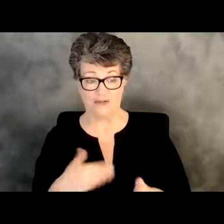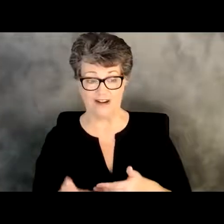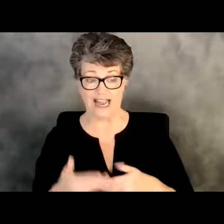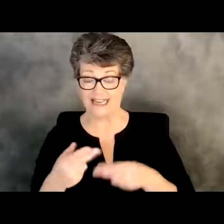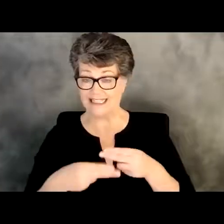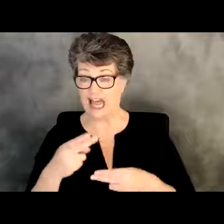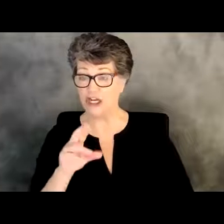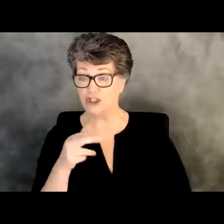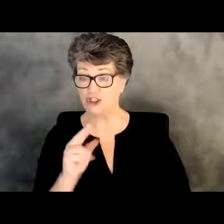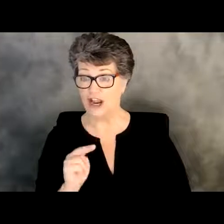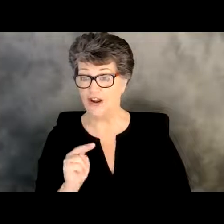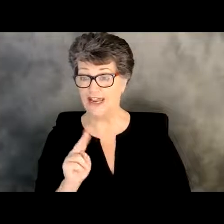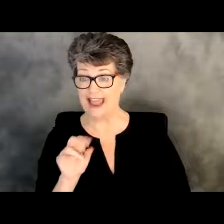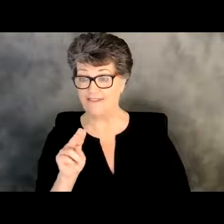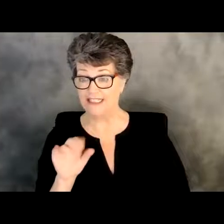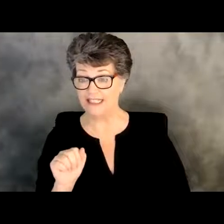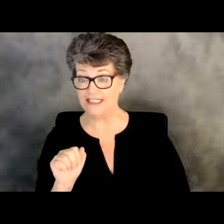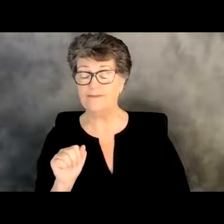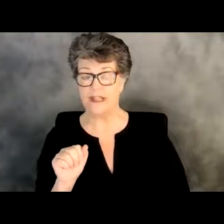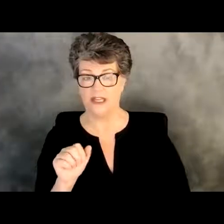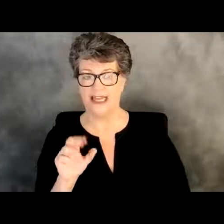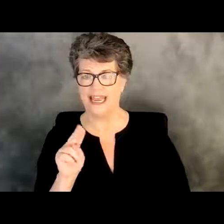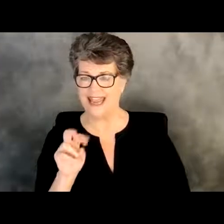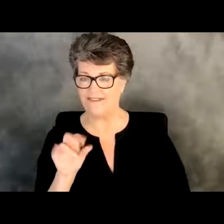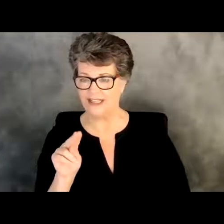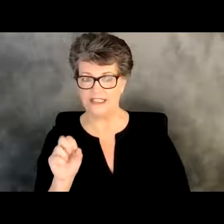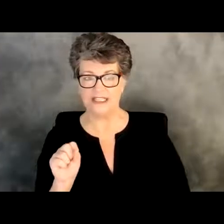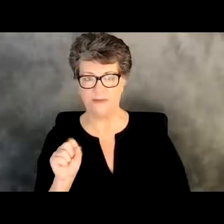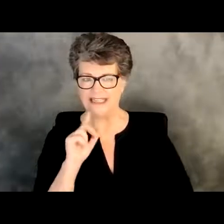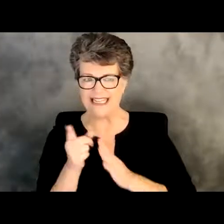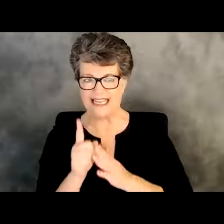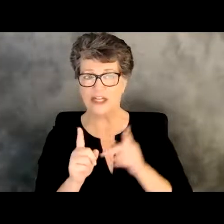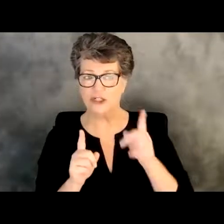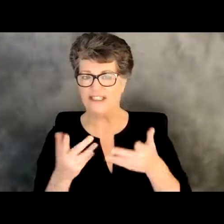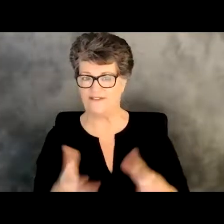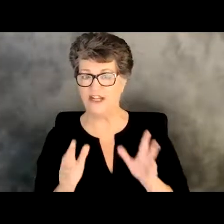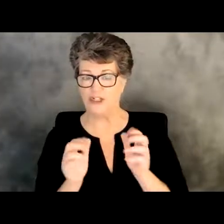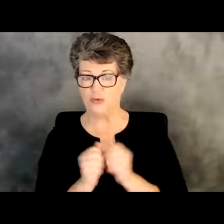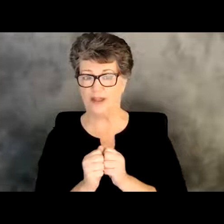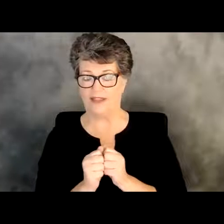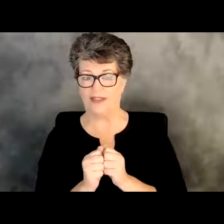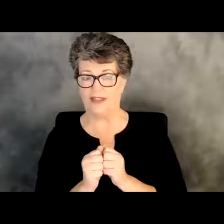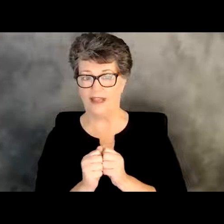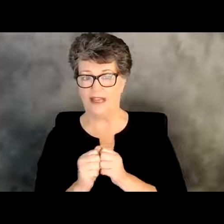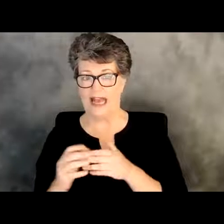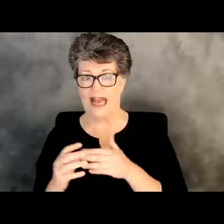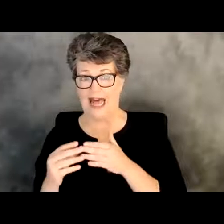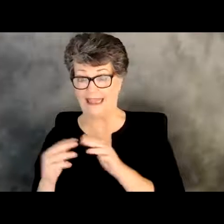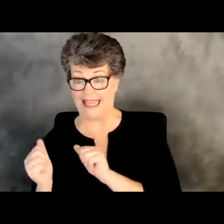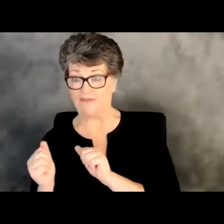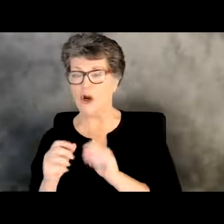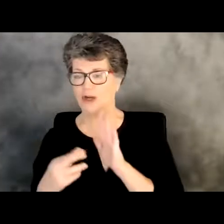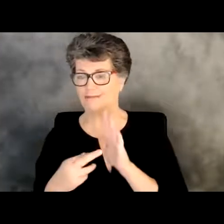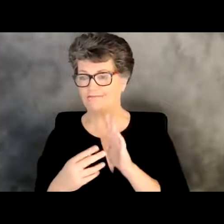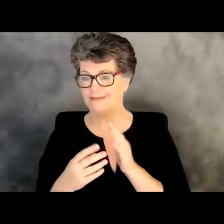be the appointed member. She is, I'm going to take a second here. She is finishing up a leave, so her deputy will be representing her